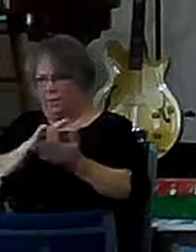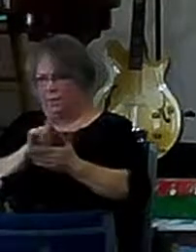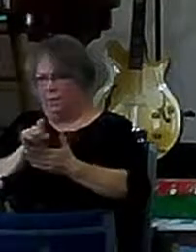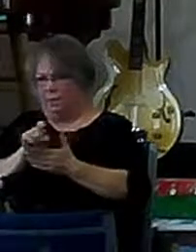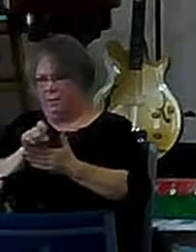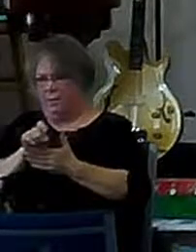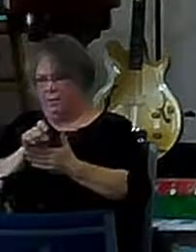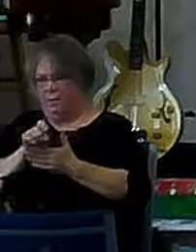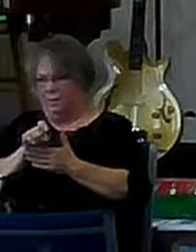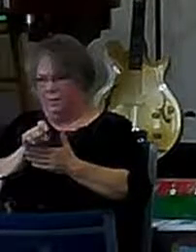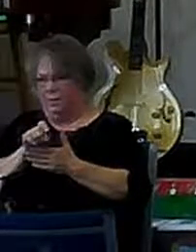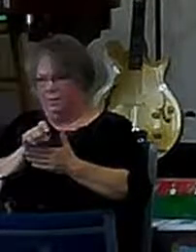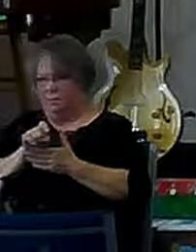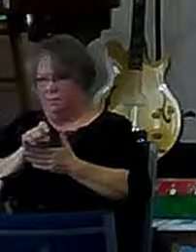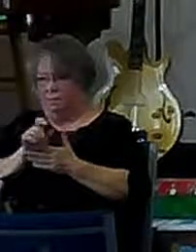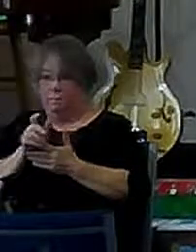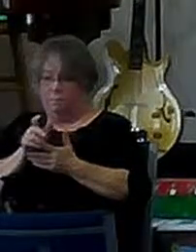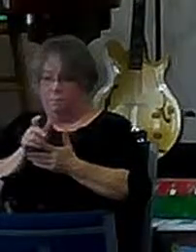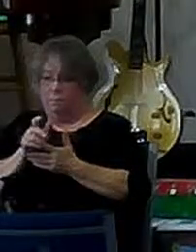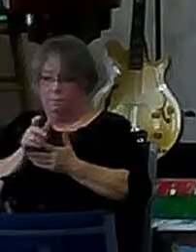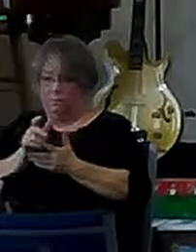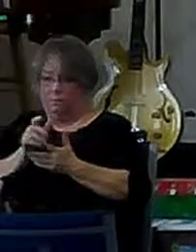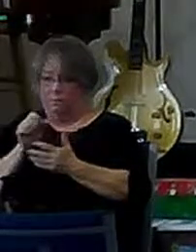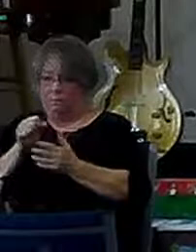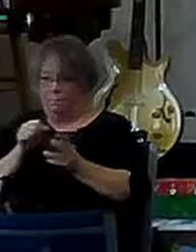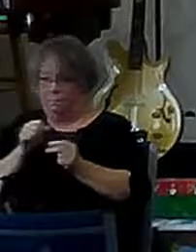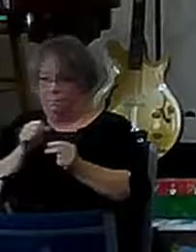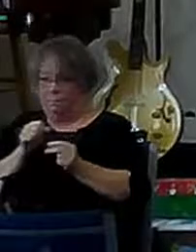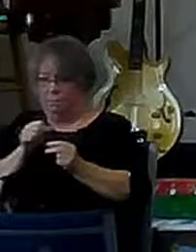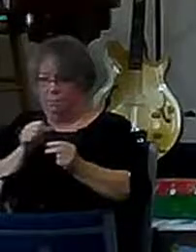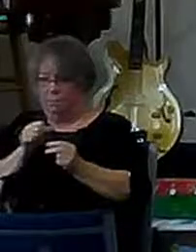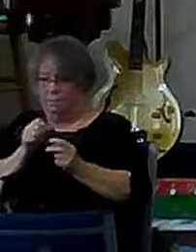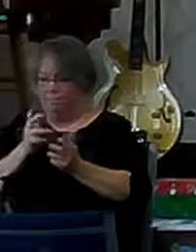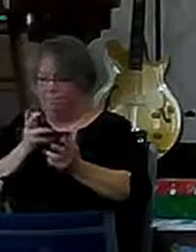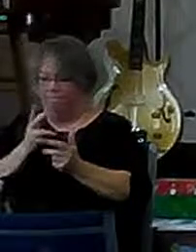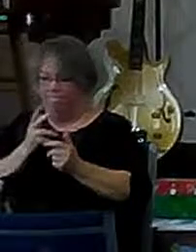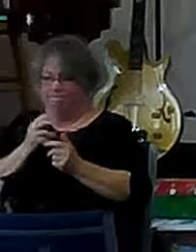God has a father and a mother. Did you know that?